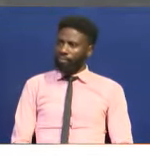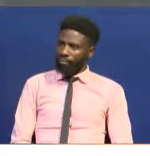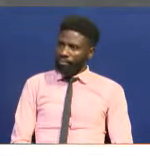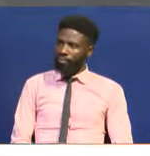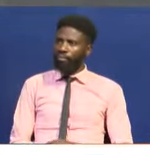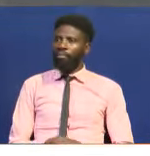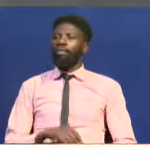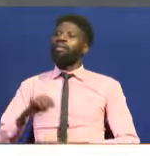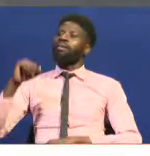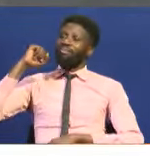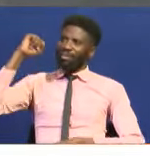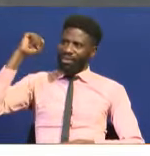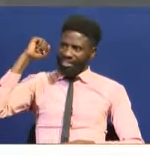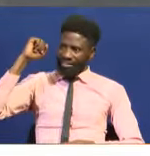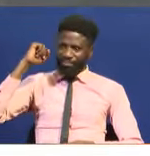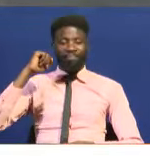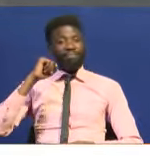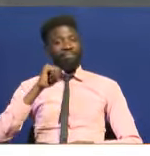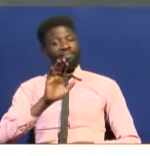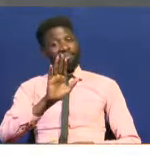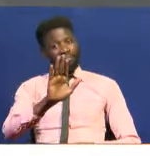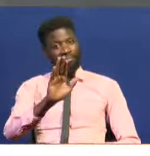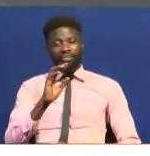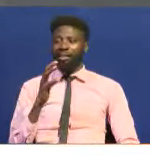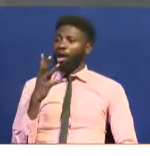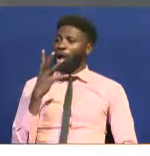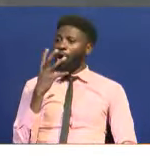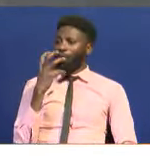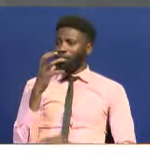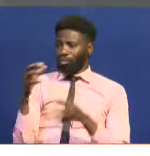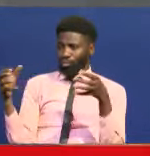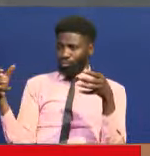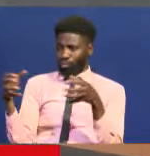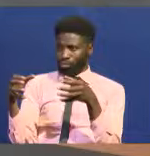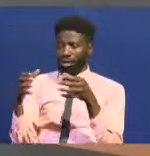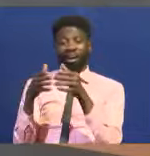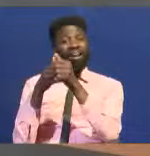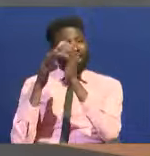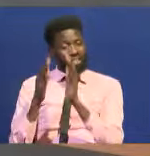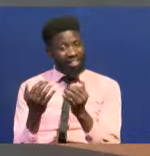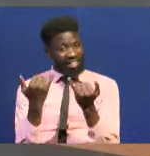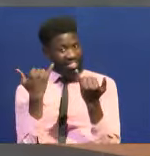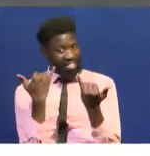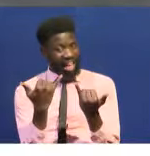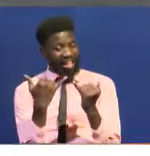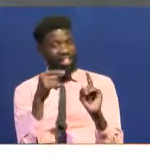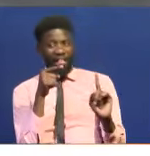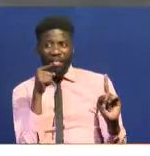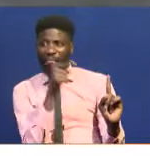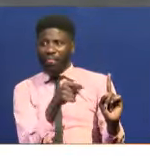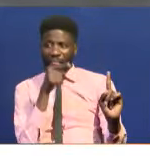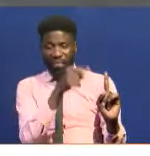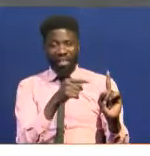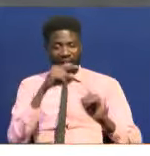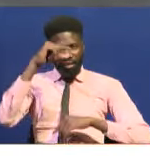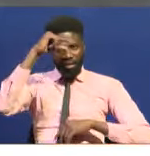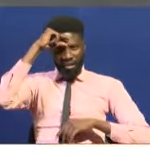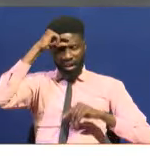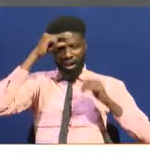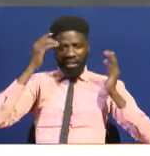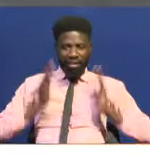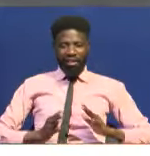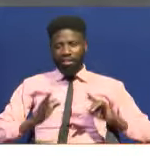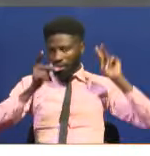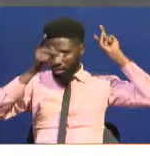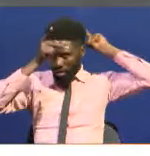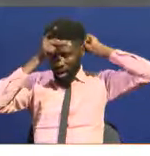To some bit of politics now, the Orange Democratic Movement leadership is piling the pressure on Kakamega County Governor Fernandes Barasa